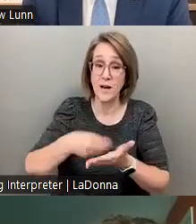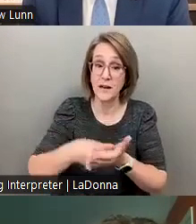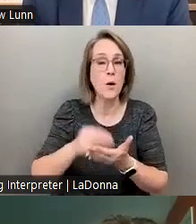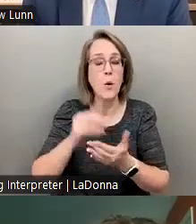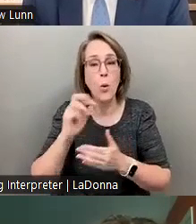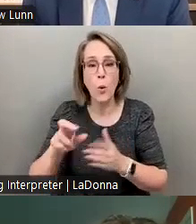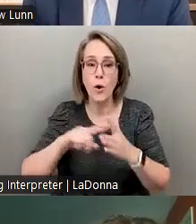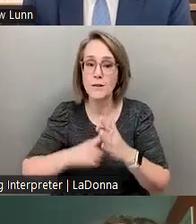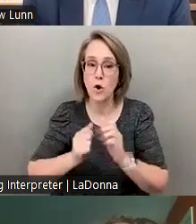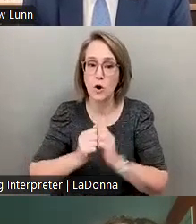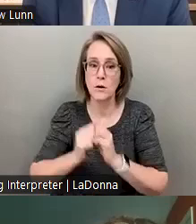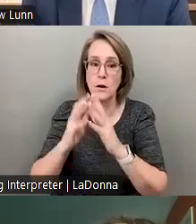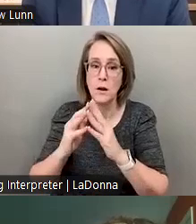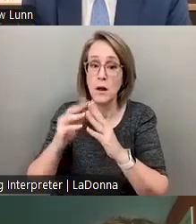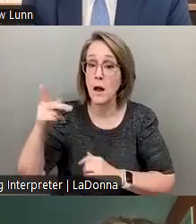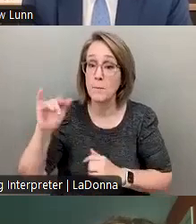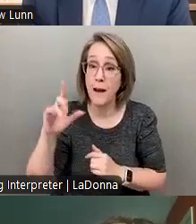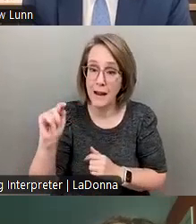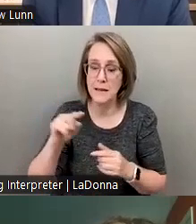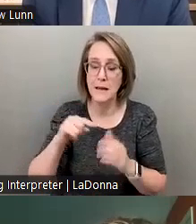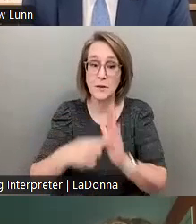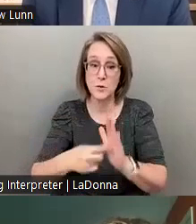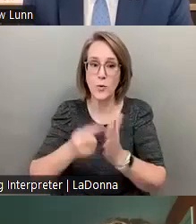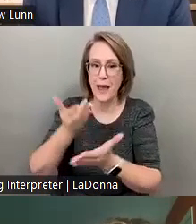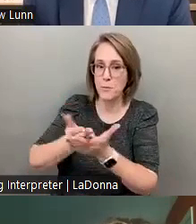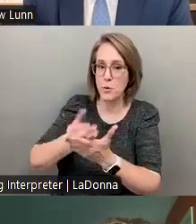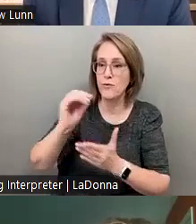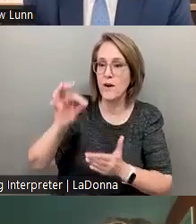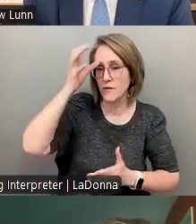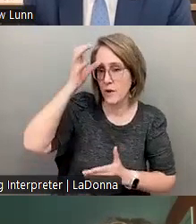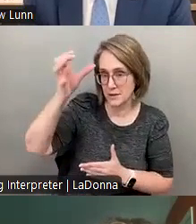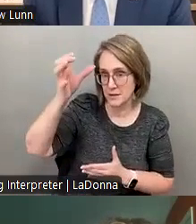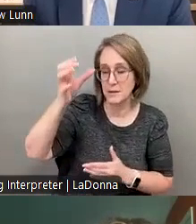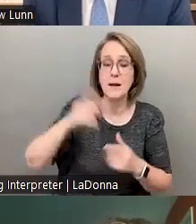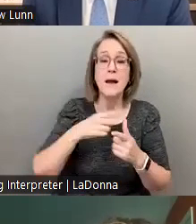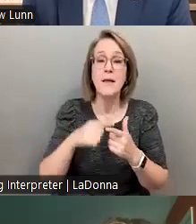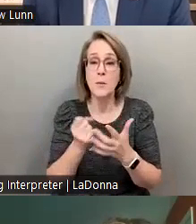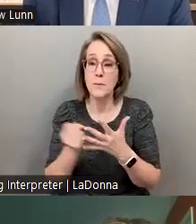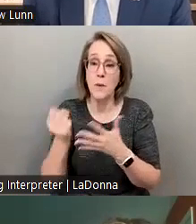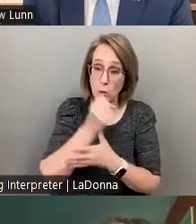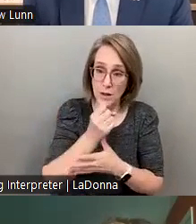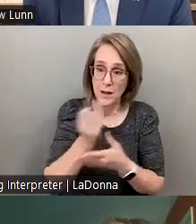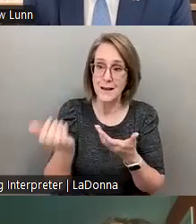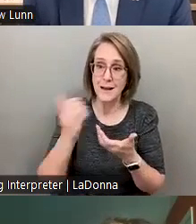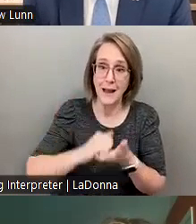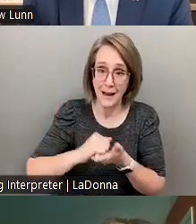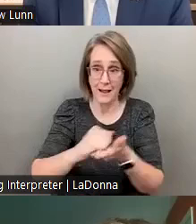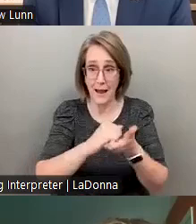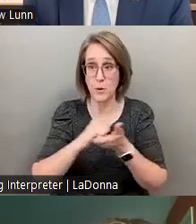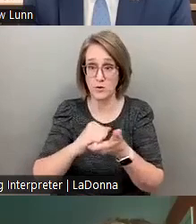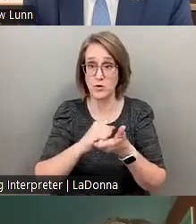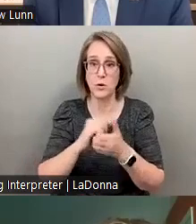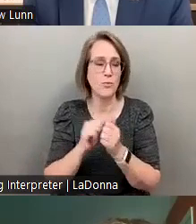pilots and show proof of concept. And then throughout this process, we prioritize collaborations. We make it part of our applications here in Colorado